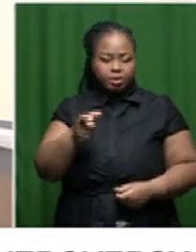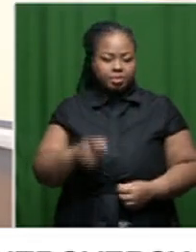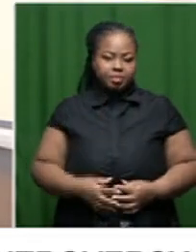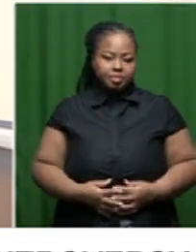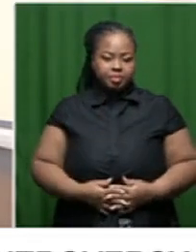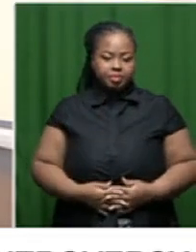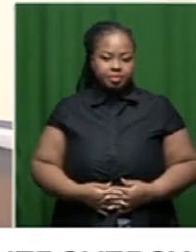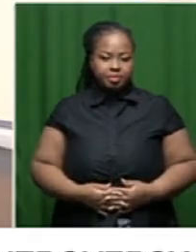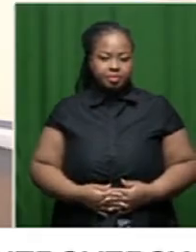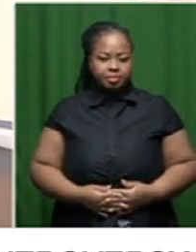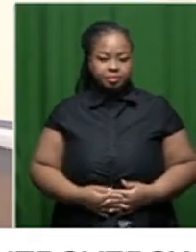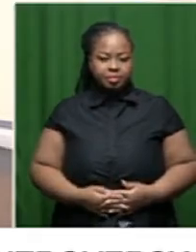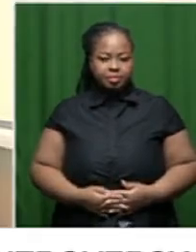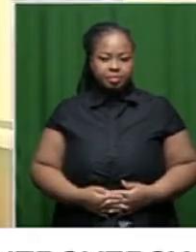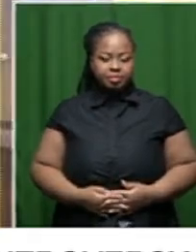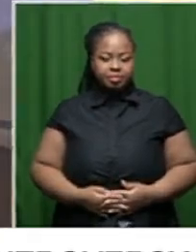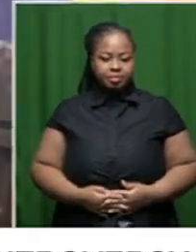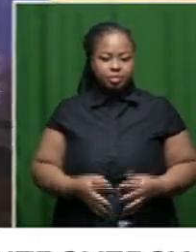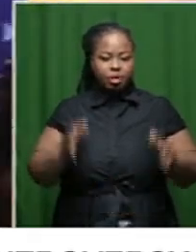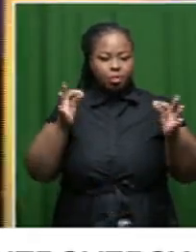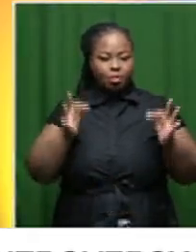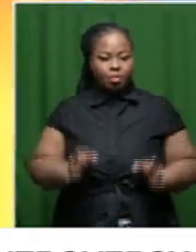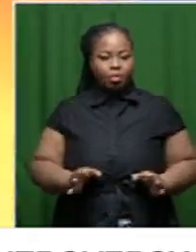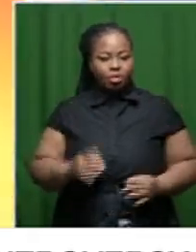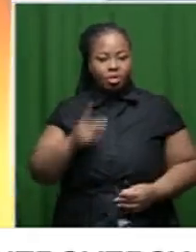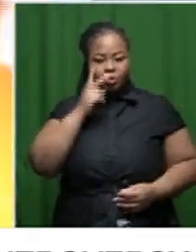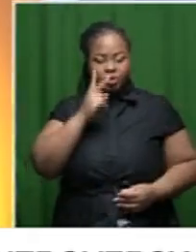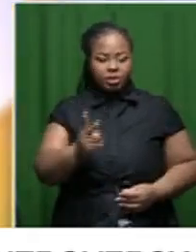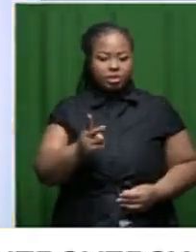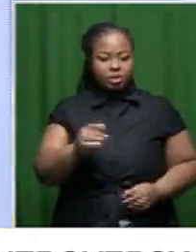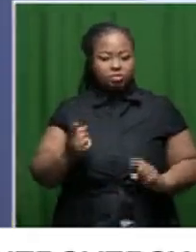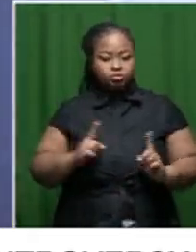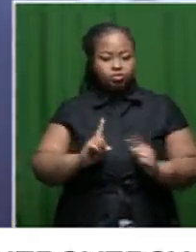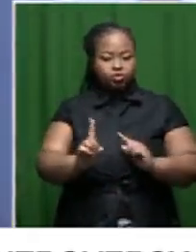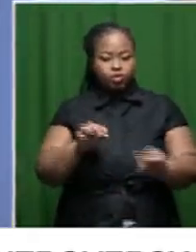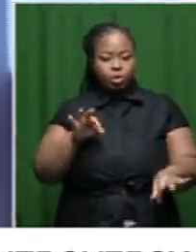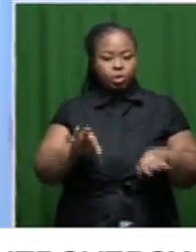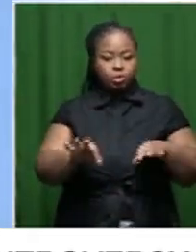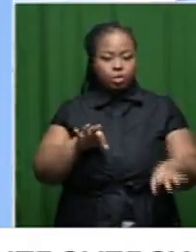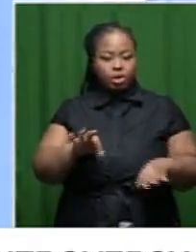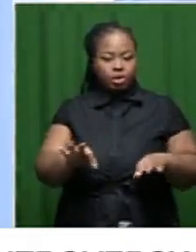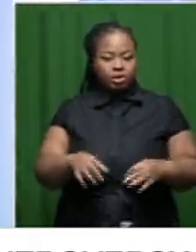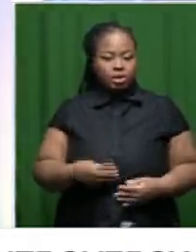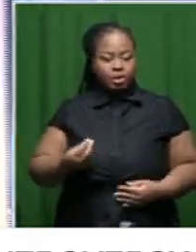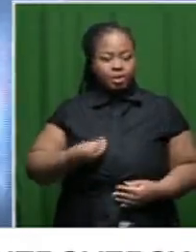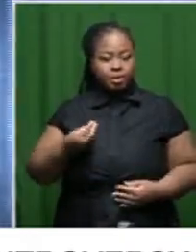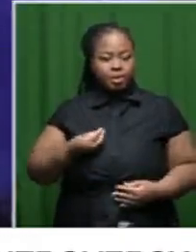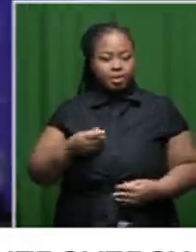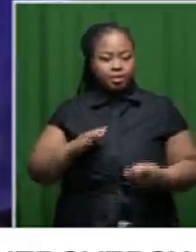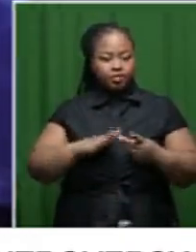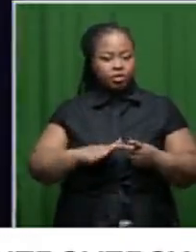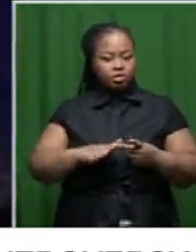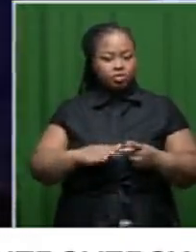for comment. Skinny jeans seen on catwalk models and teeny